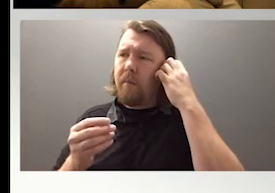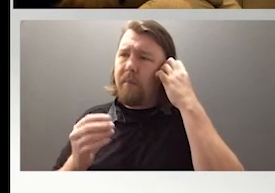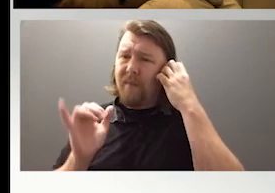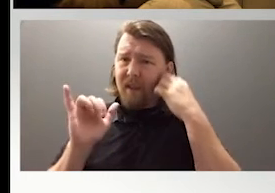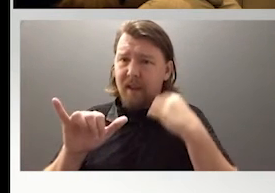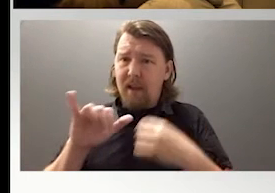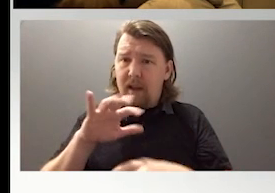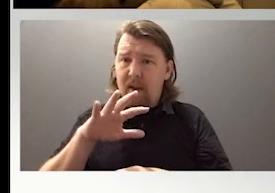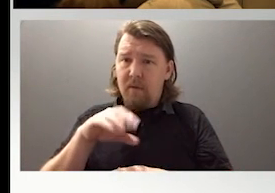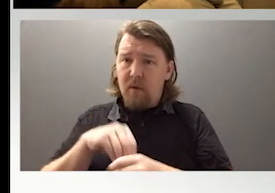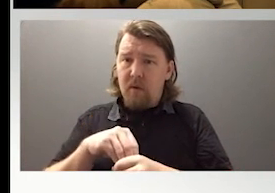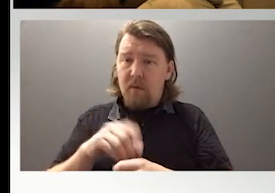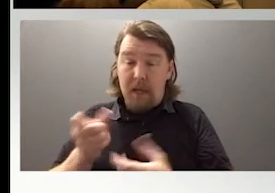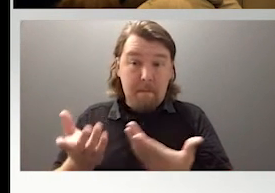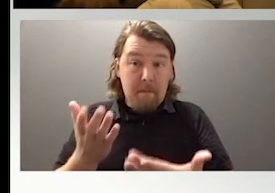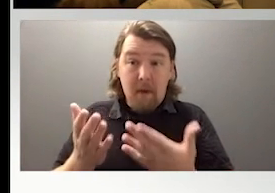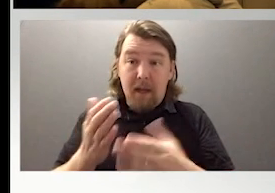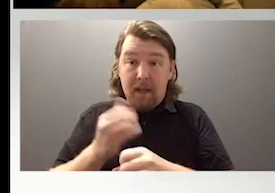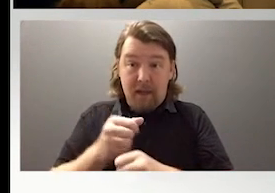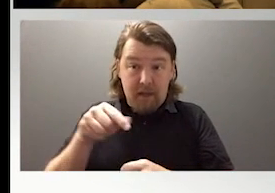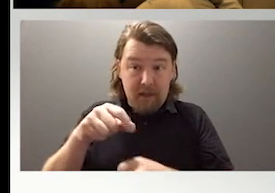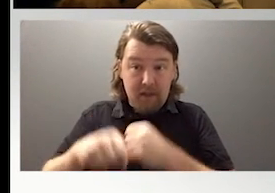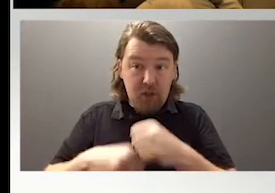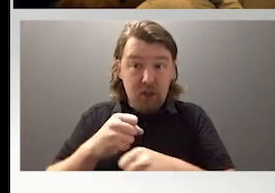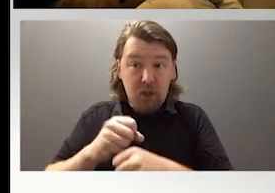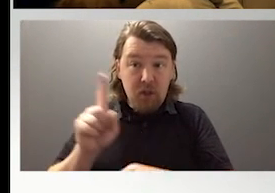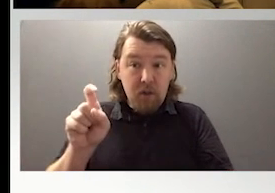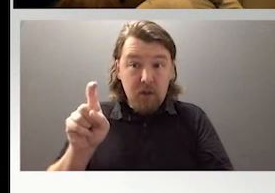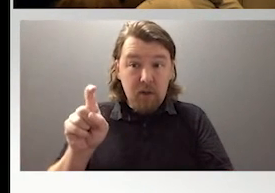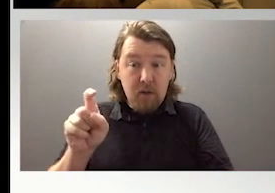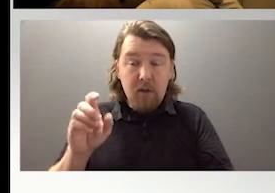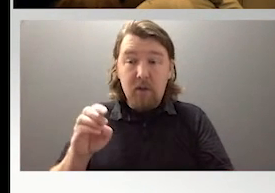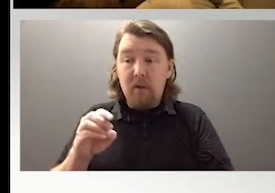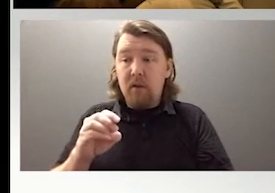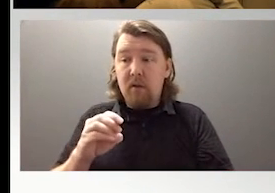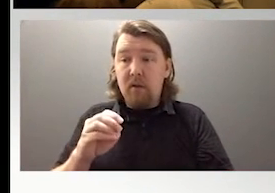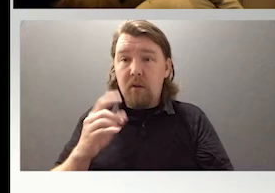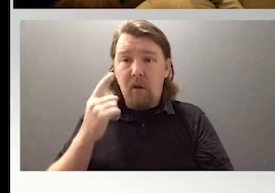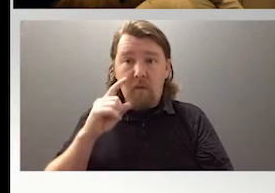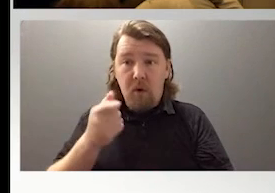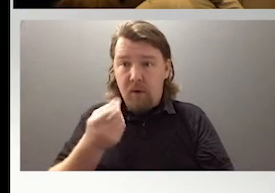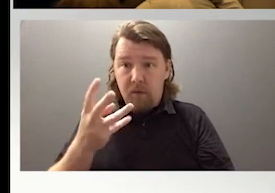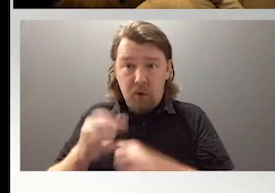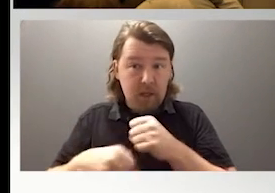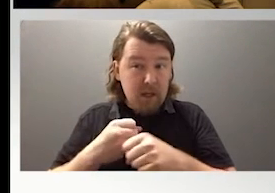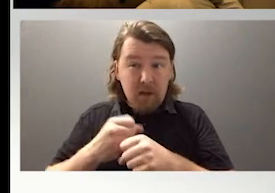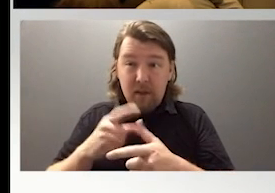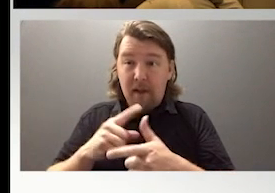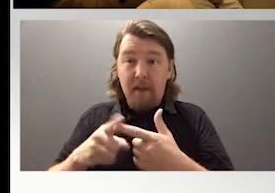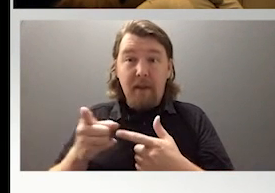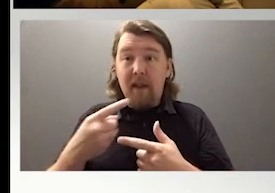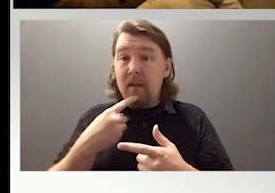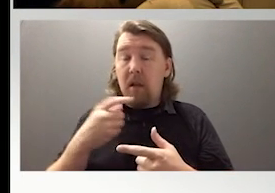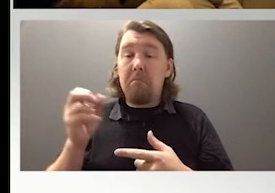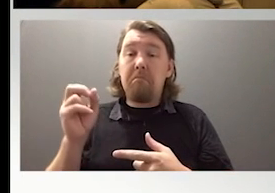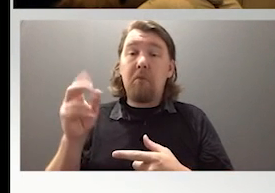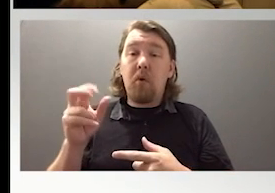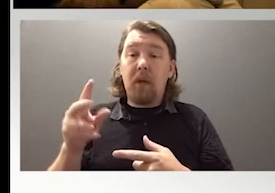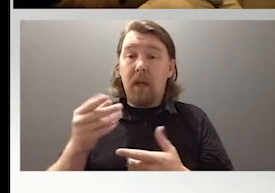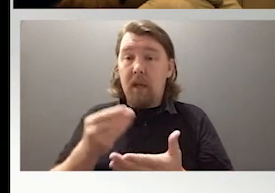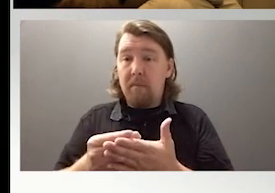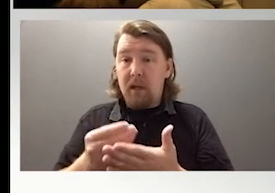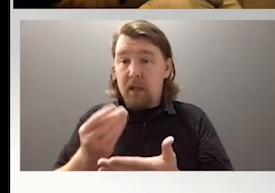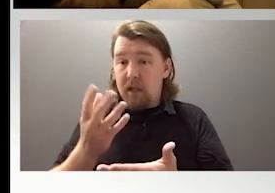it will involve that they might get it this year, and for a couple of years, and then they say, okay, the funds